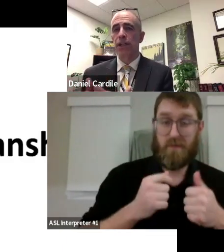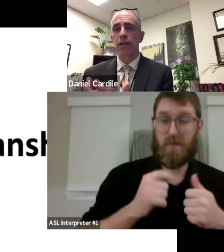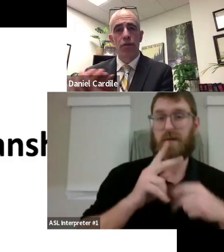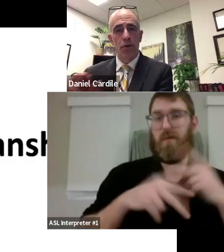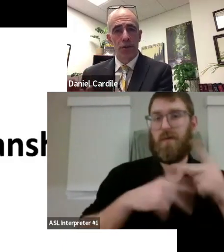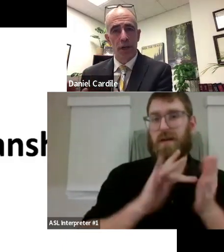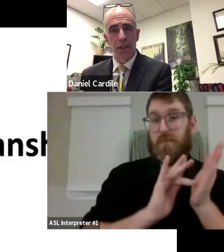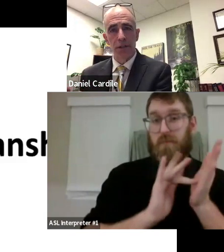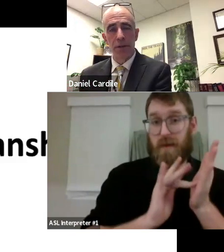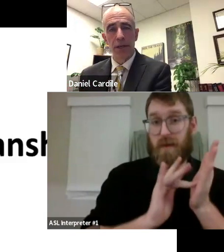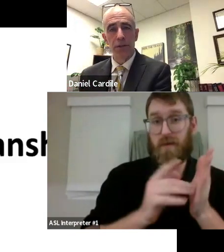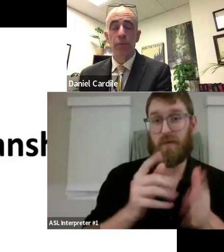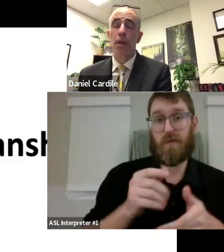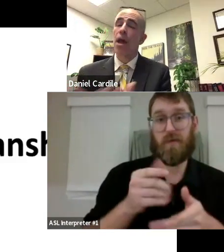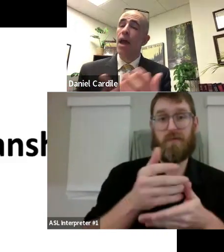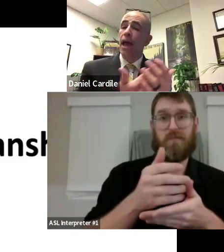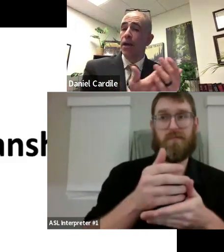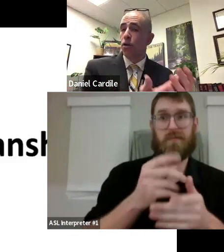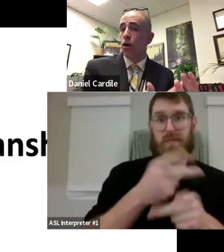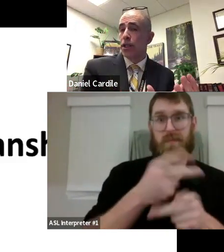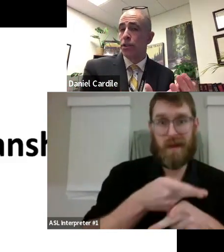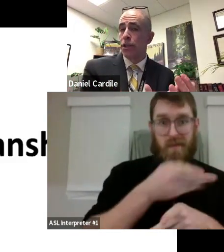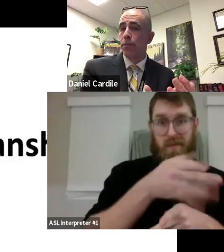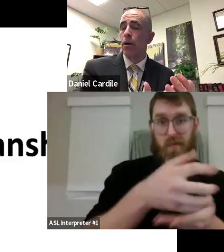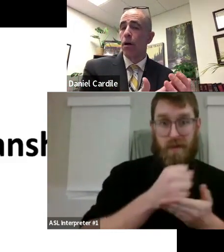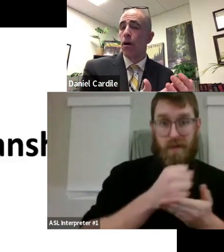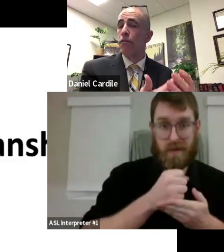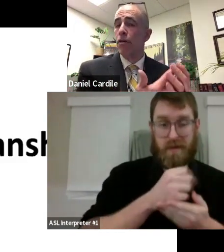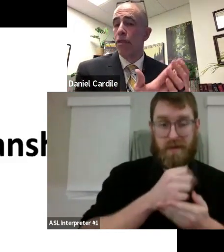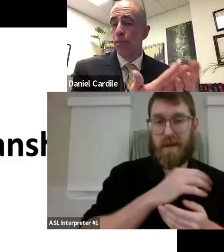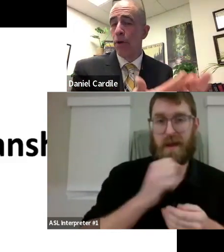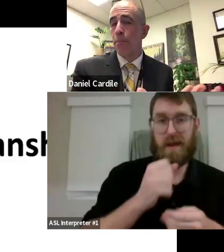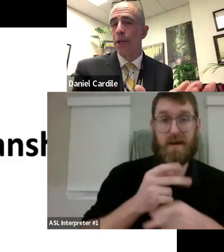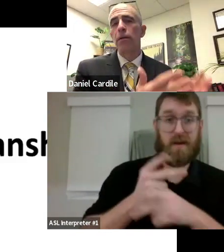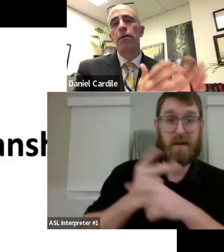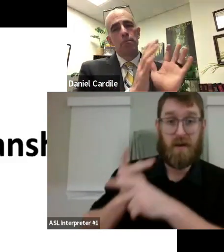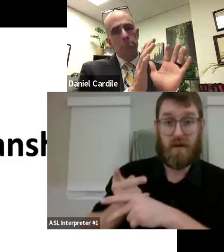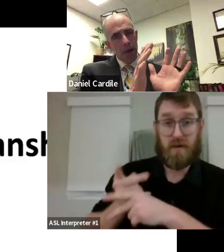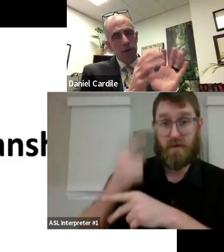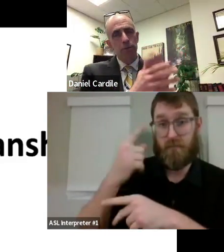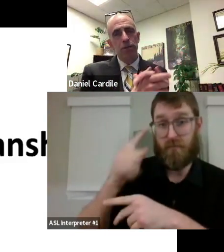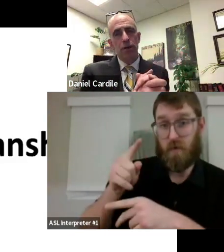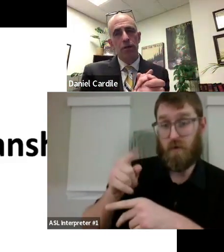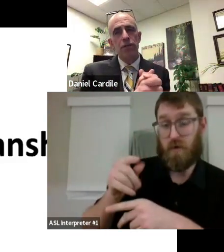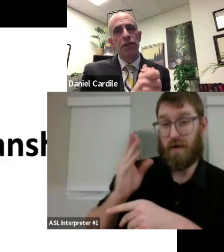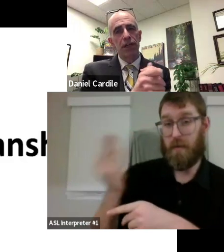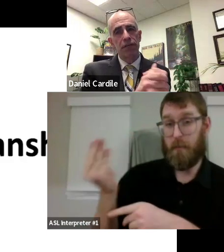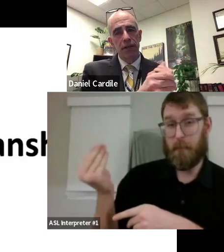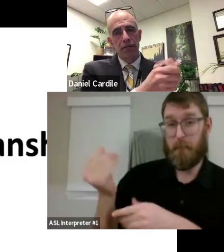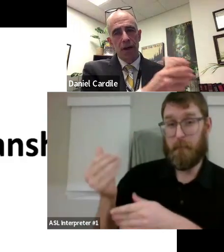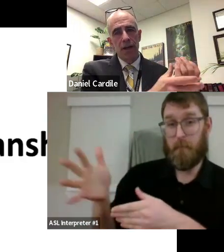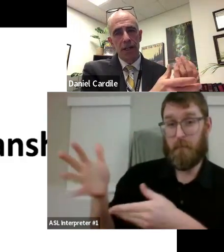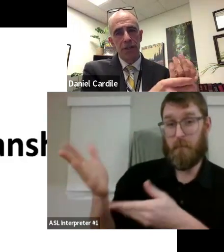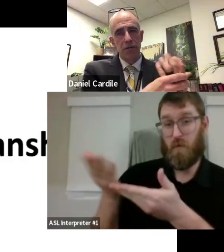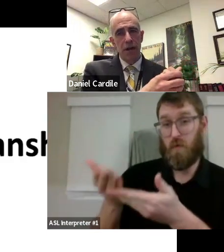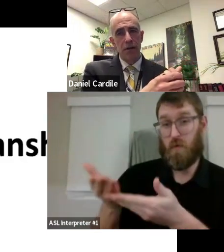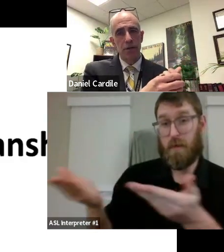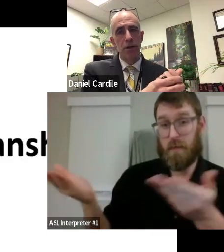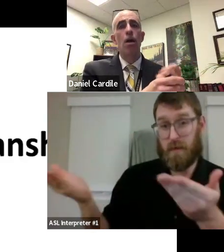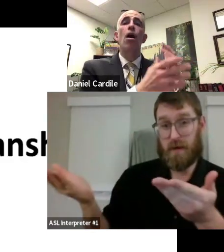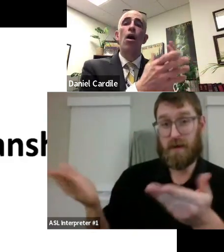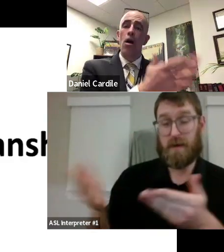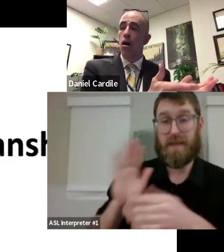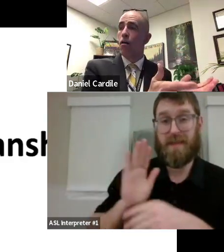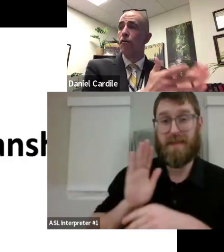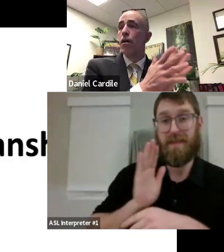care to receive, those kinds of things. And guardianship of the property, management of the significant financial